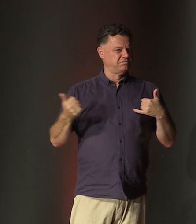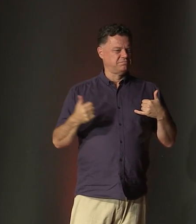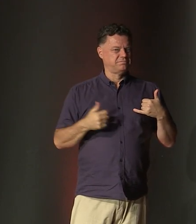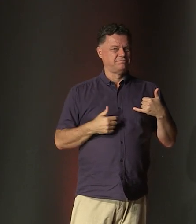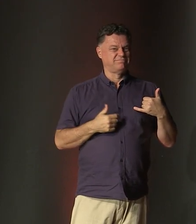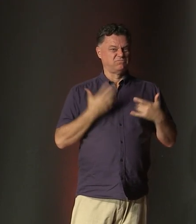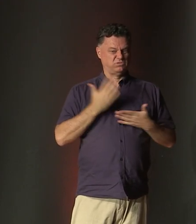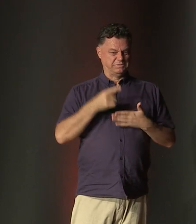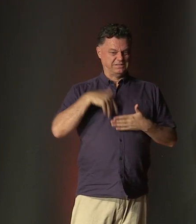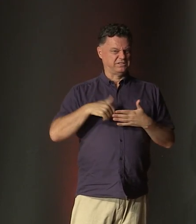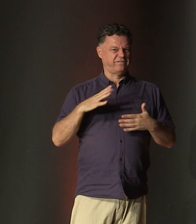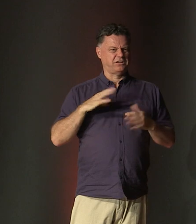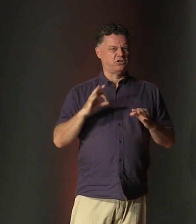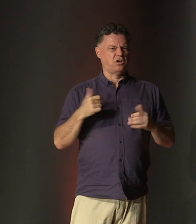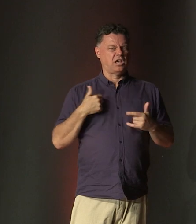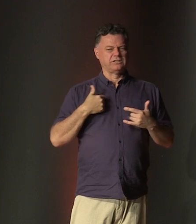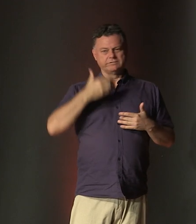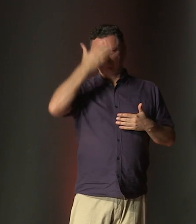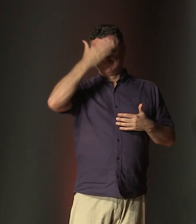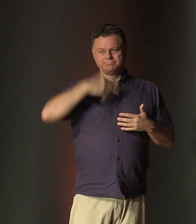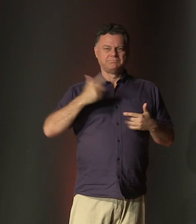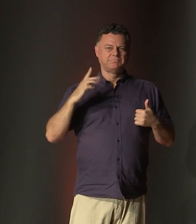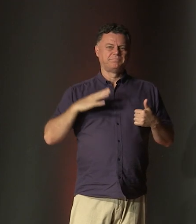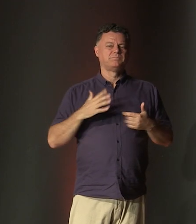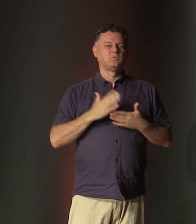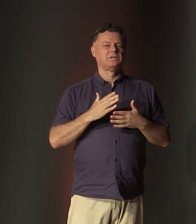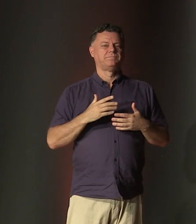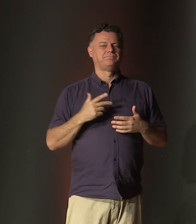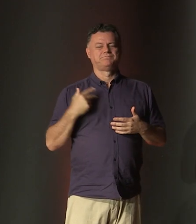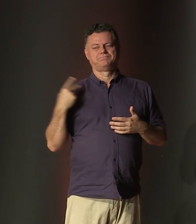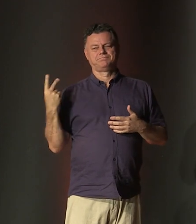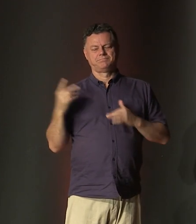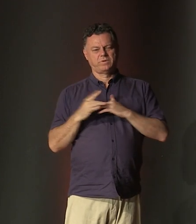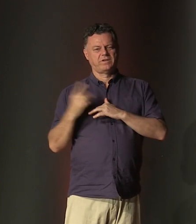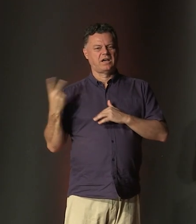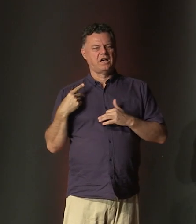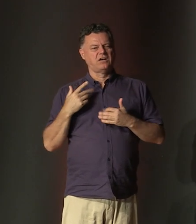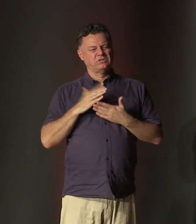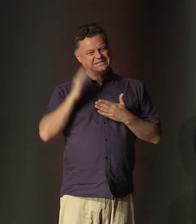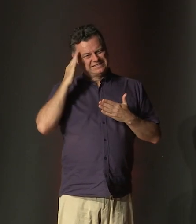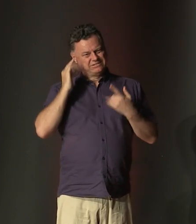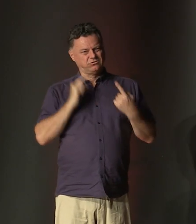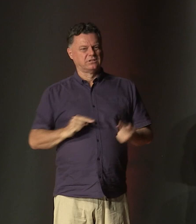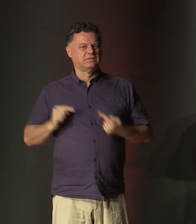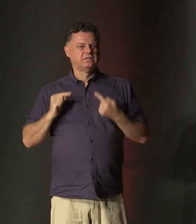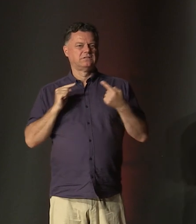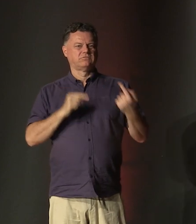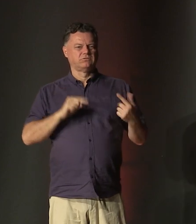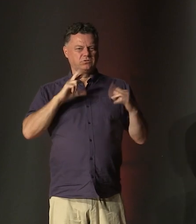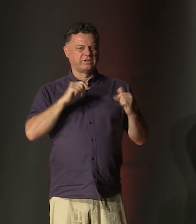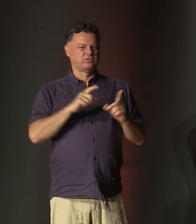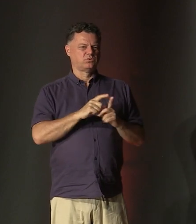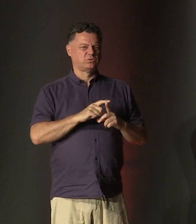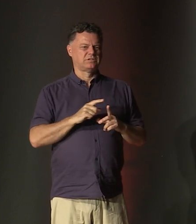I wasn't fine. In fact, we were all struggling with it. But I certainly wasn't looking